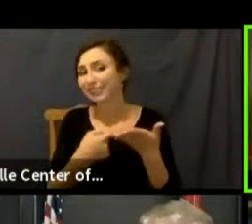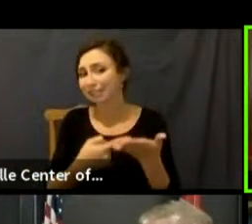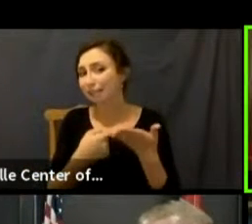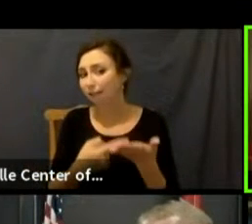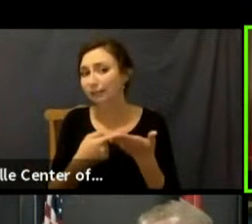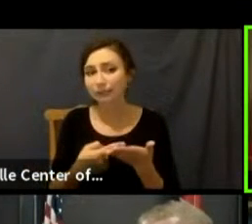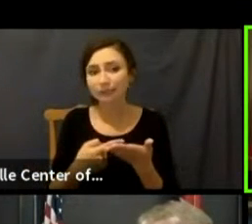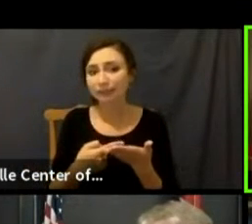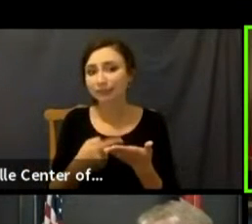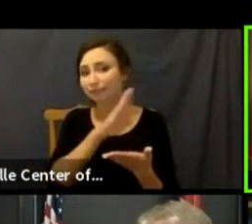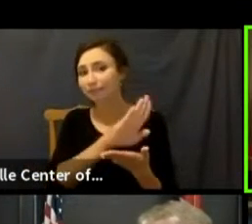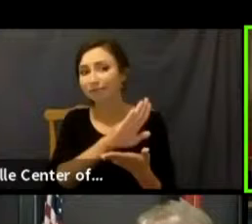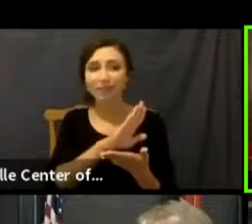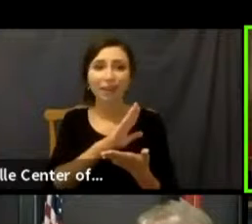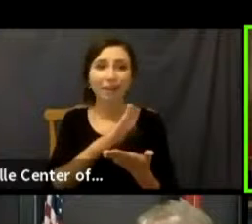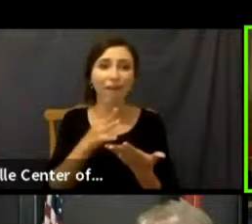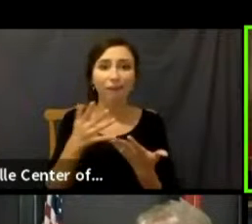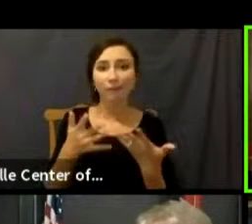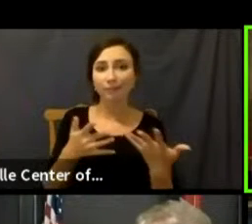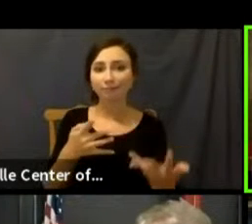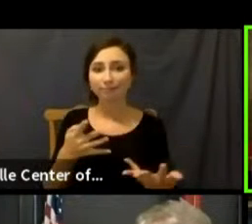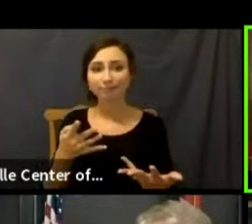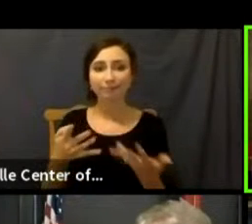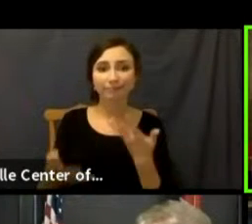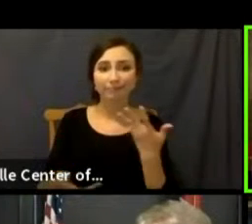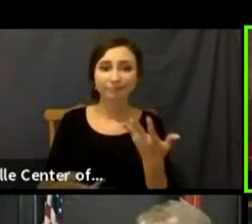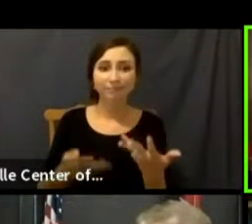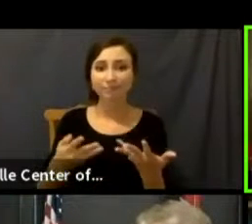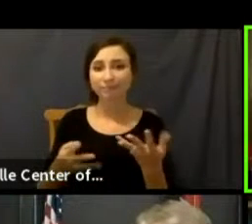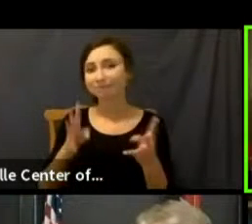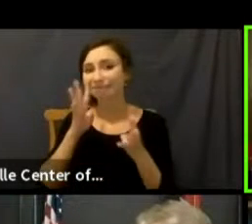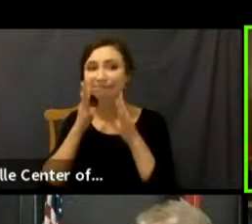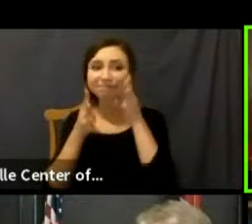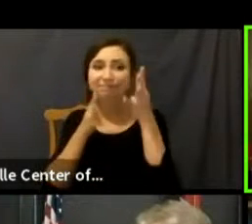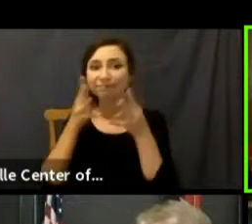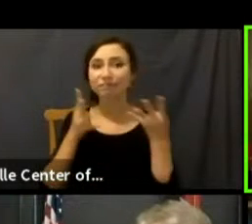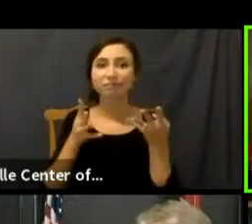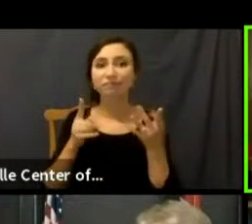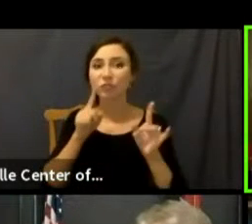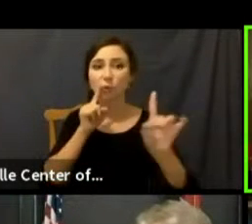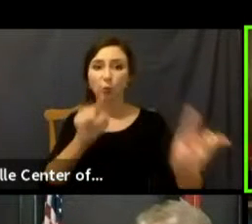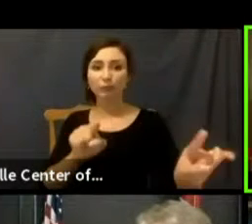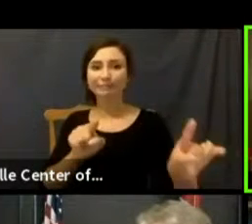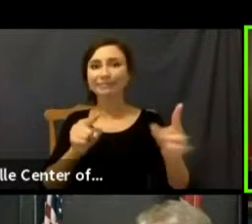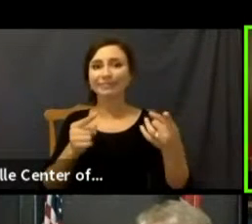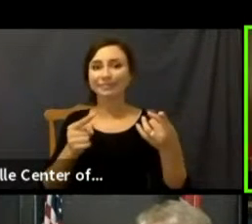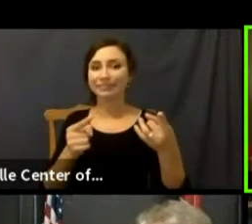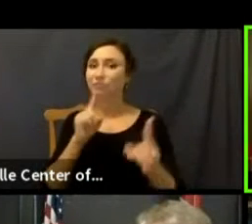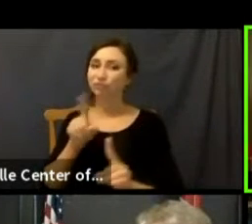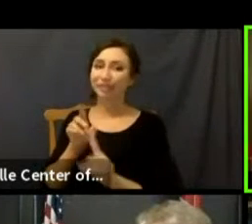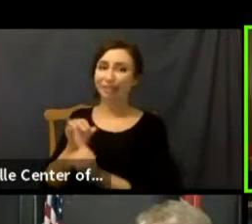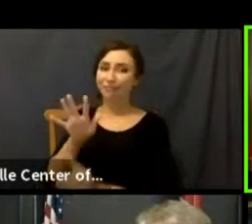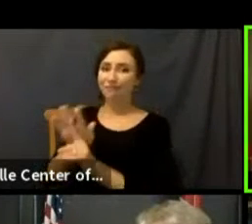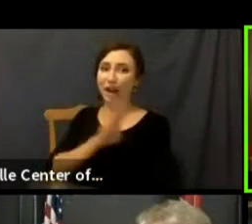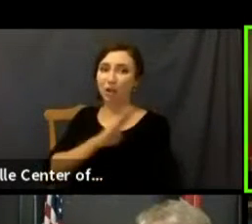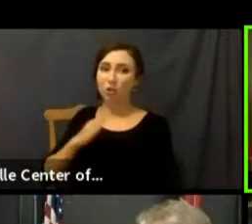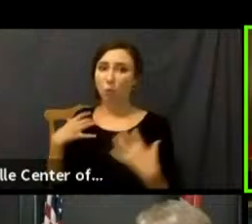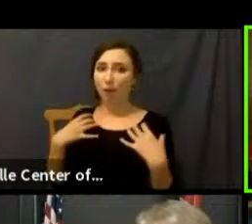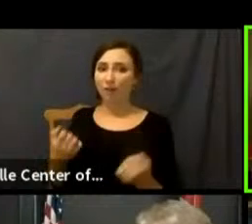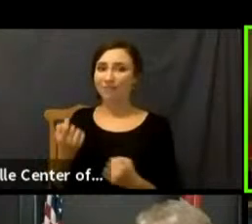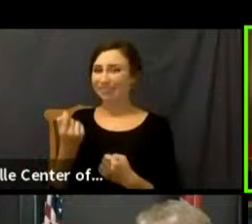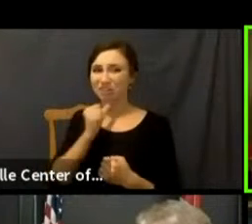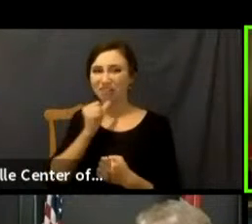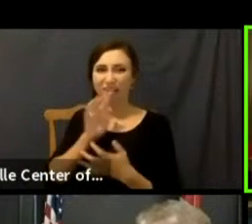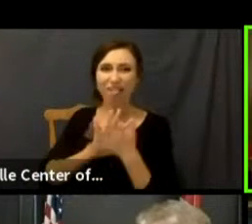discussion. They're drawing up basically an ordinance that profoundly affects the Board of Health. It's a little